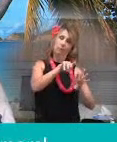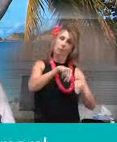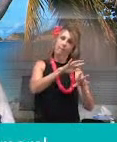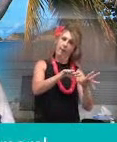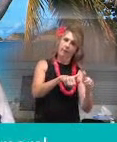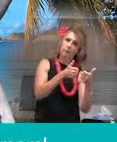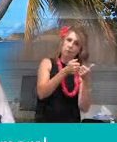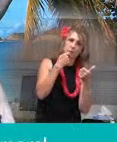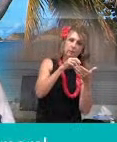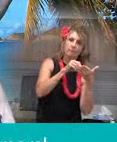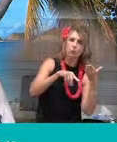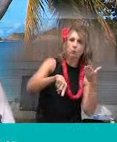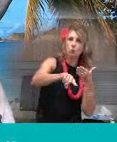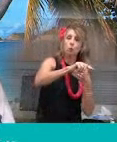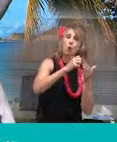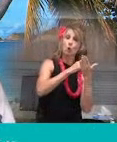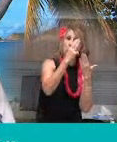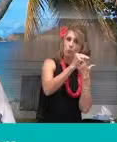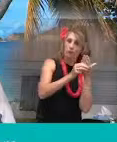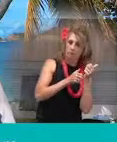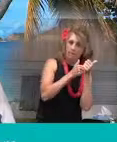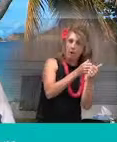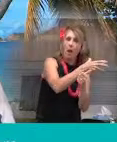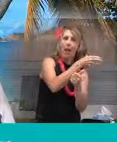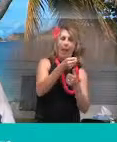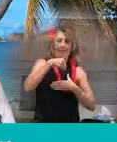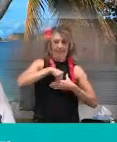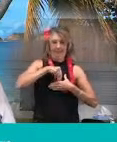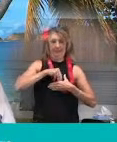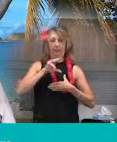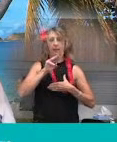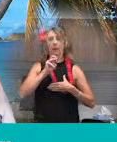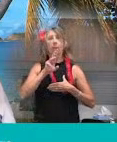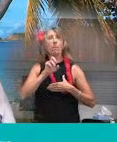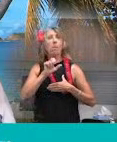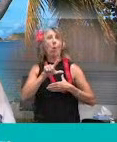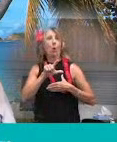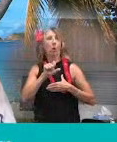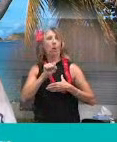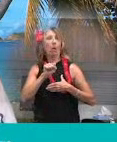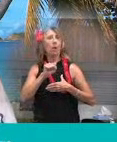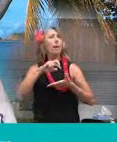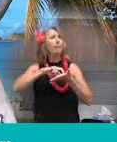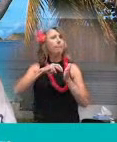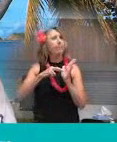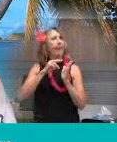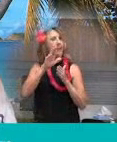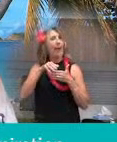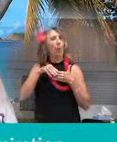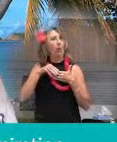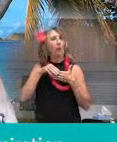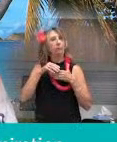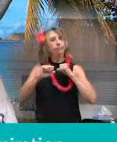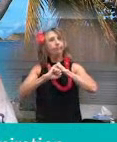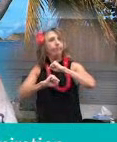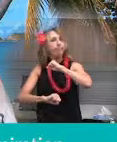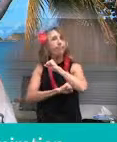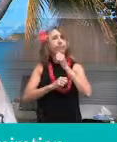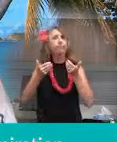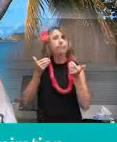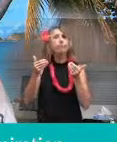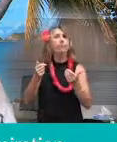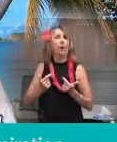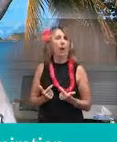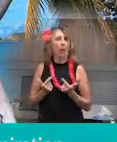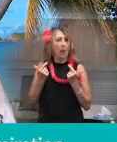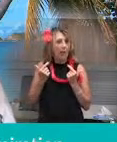more important to develop a moral compass that would guide them throughout their lives. In return, Deanna earned the